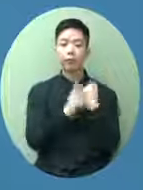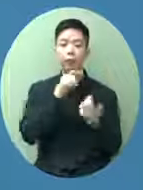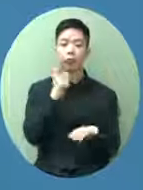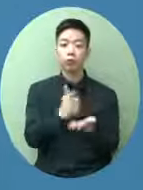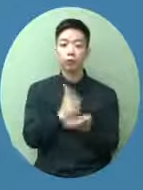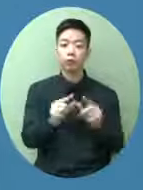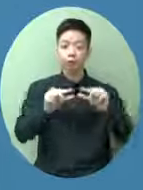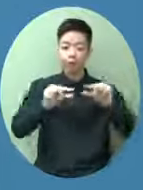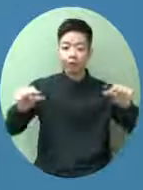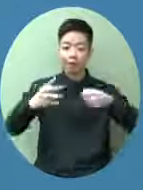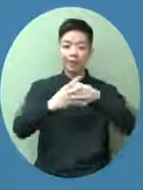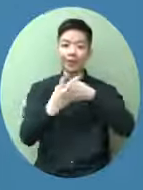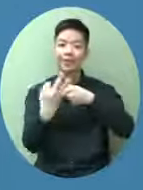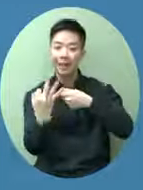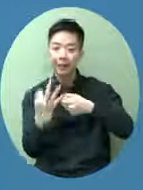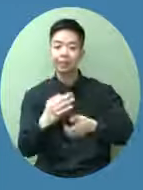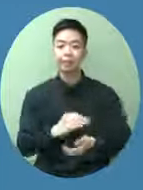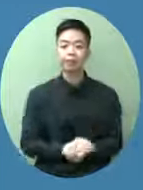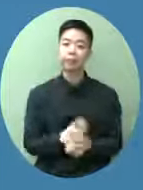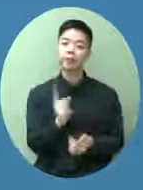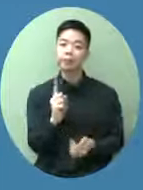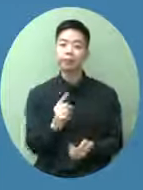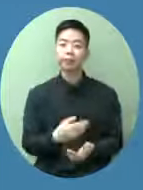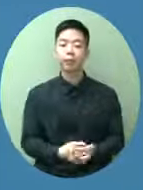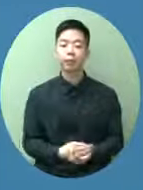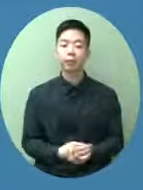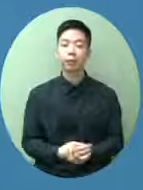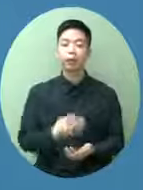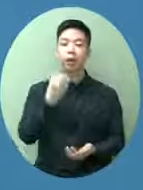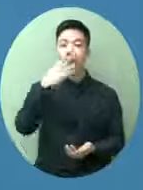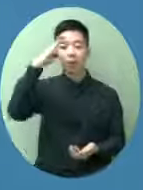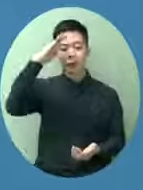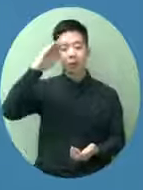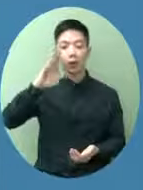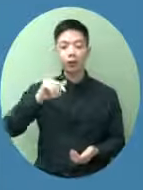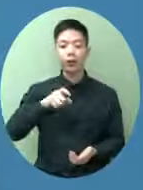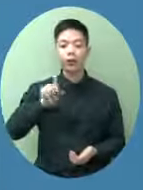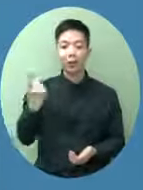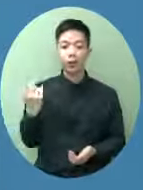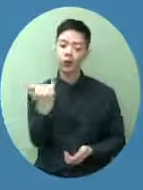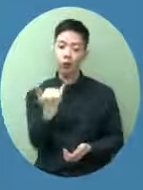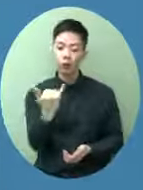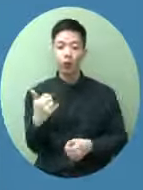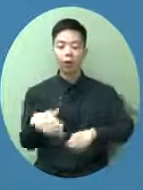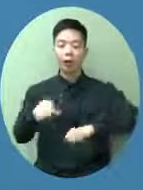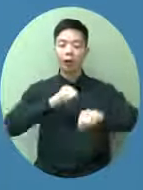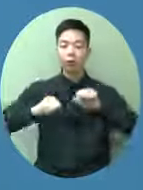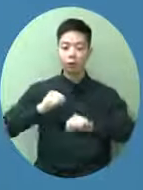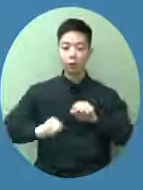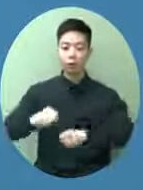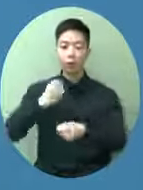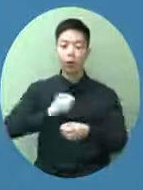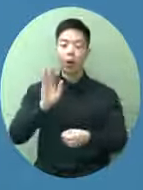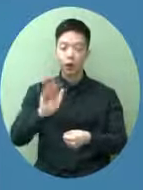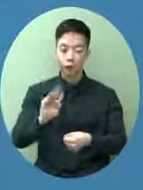the police force to take extra measuresthere are altogether 6 extra measures under article 43and